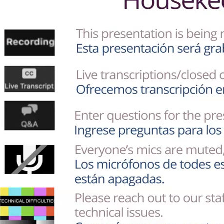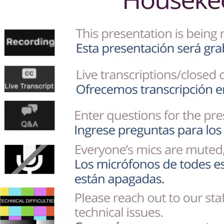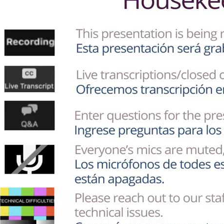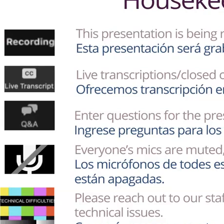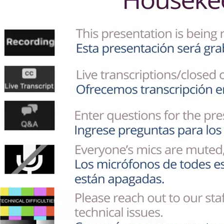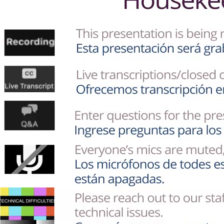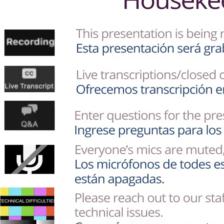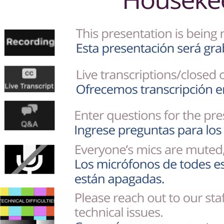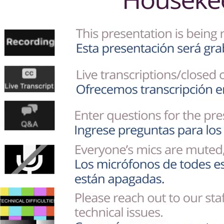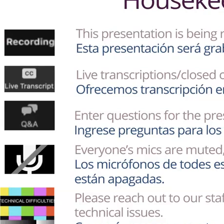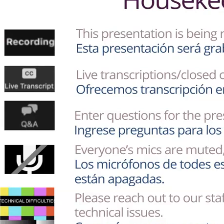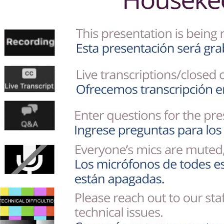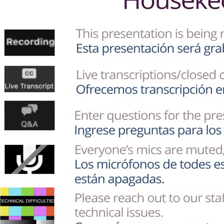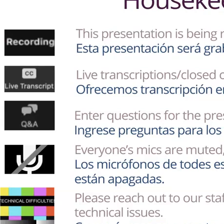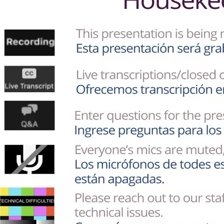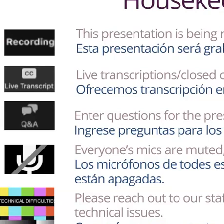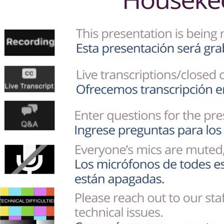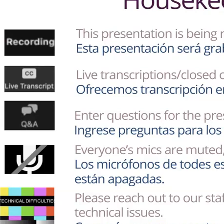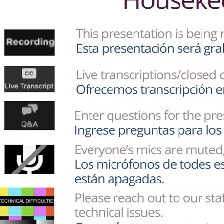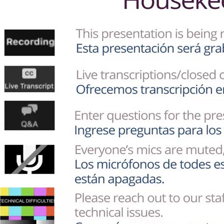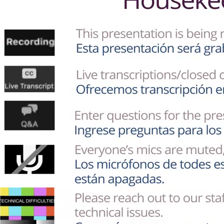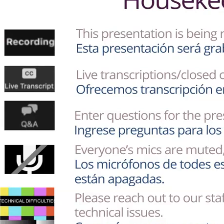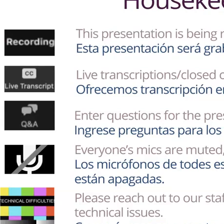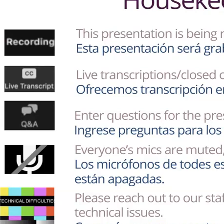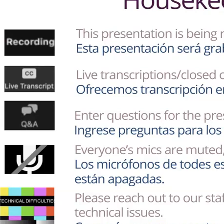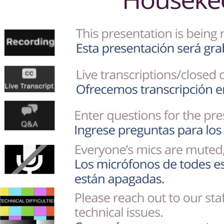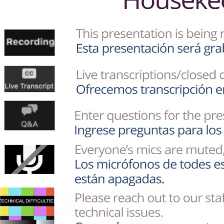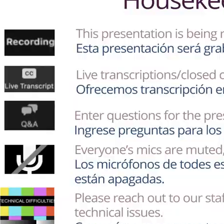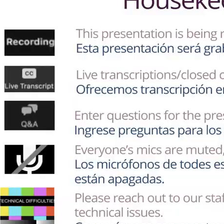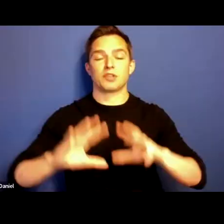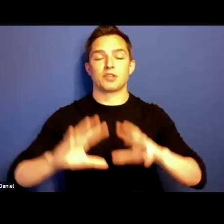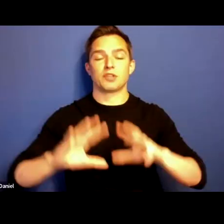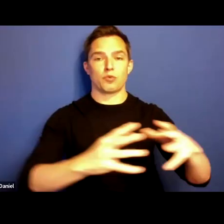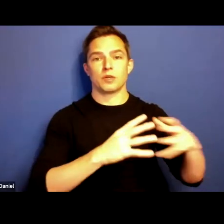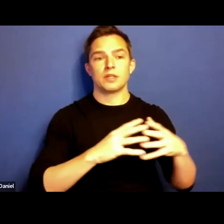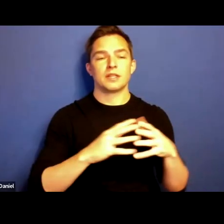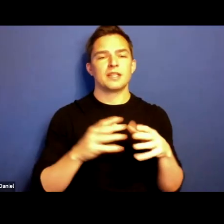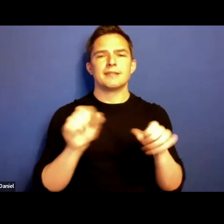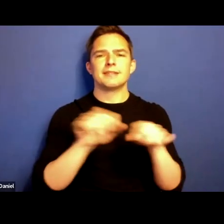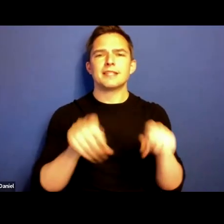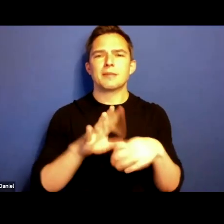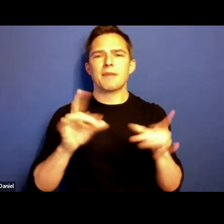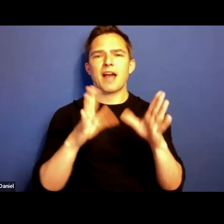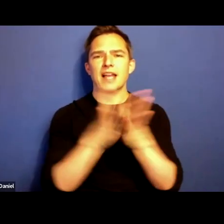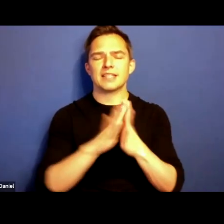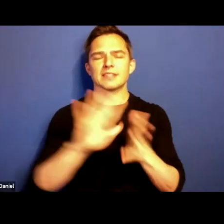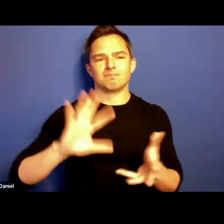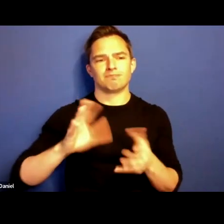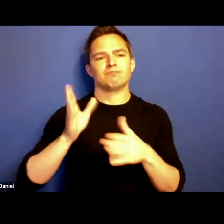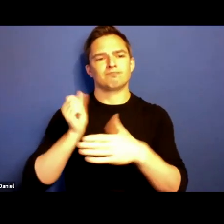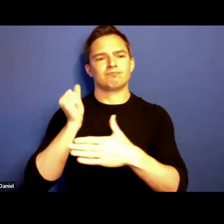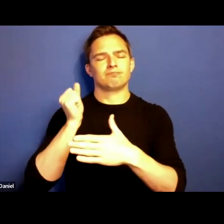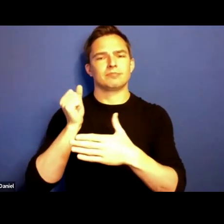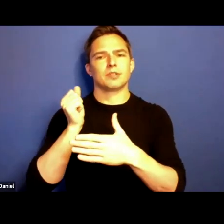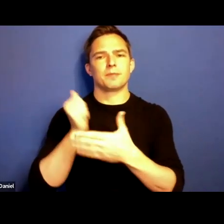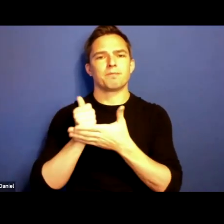that build solidarity across movements to disrupt systems of violence that disproportionately